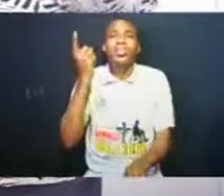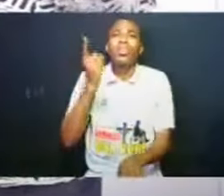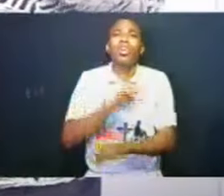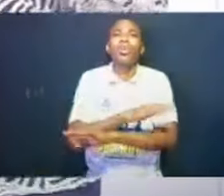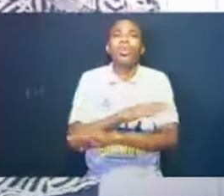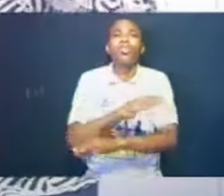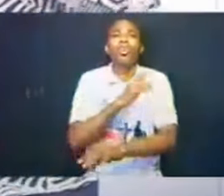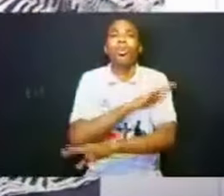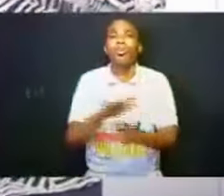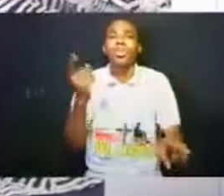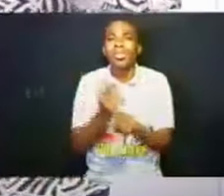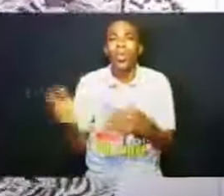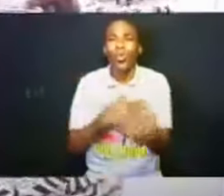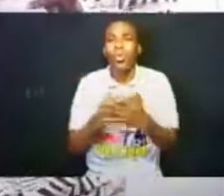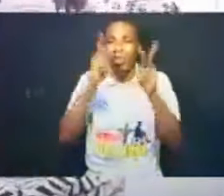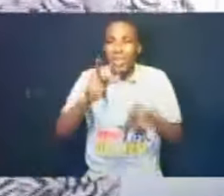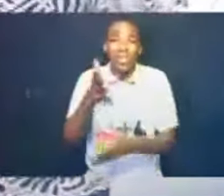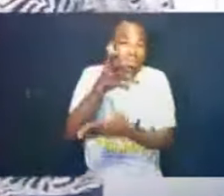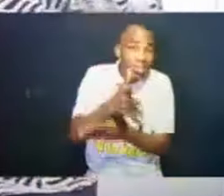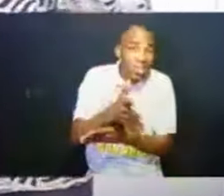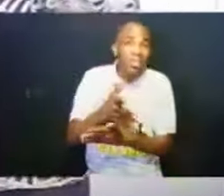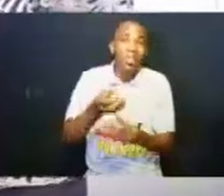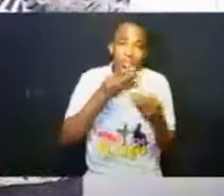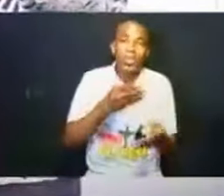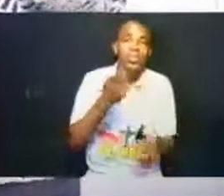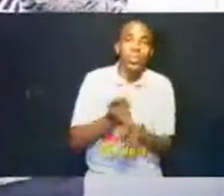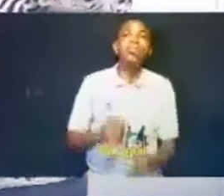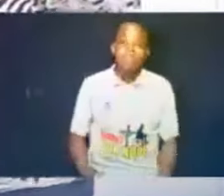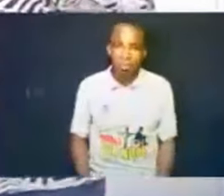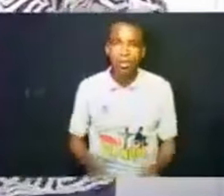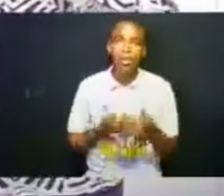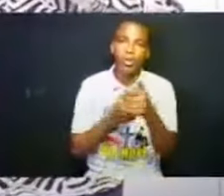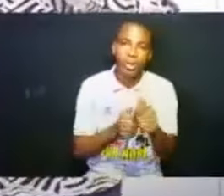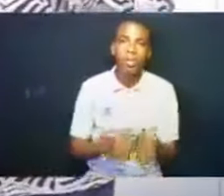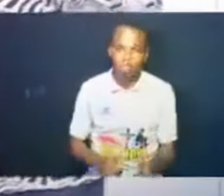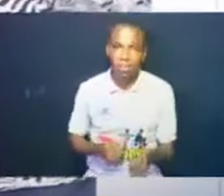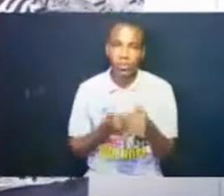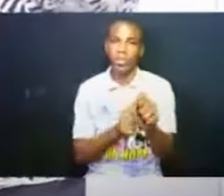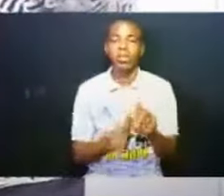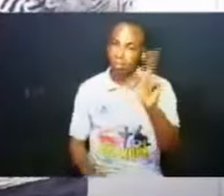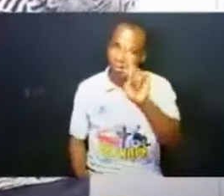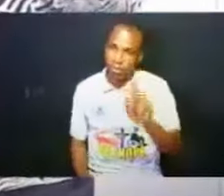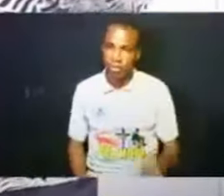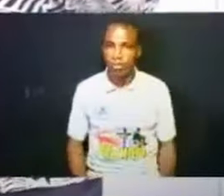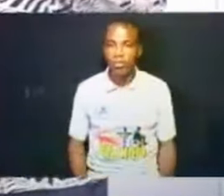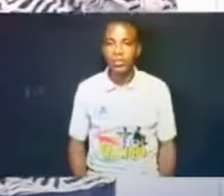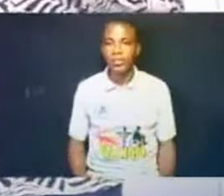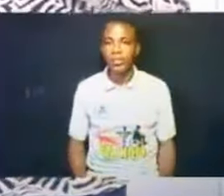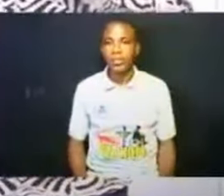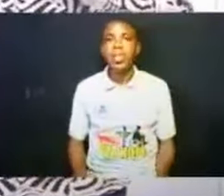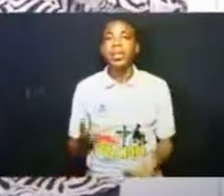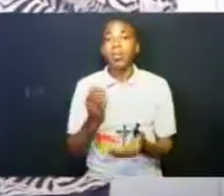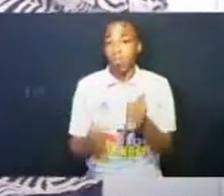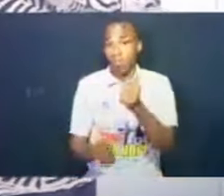they are saying. I've even observed that most often than not, people will come giving